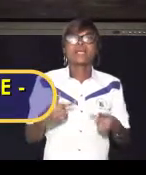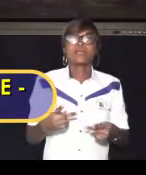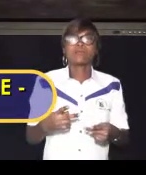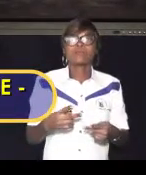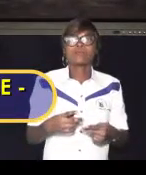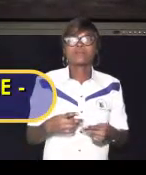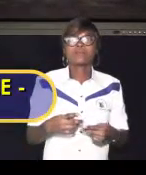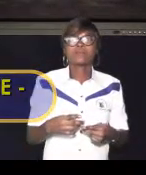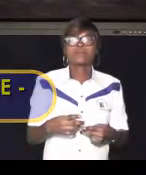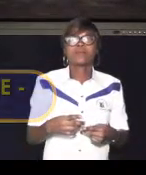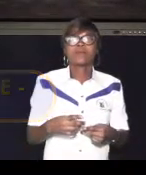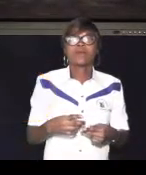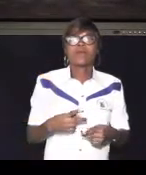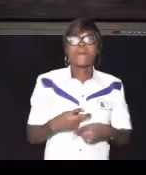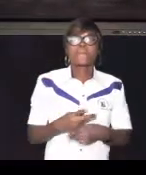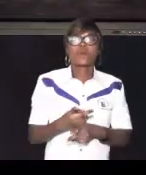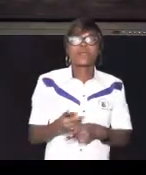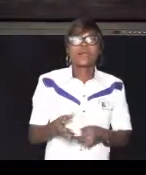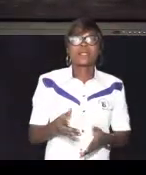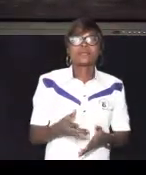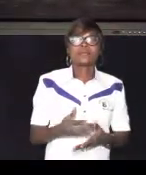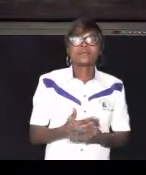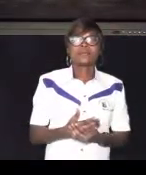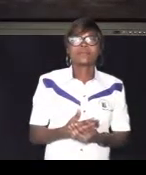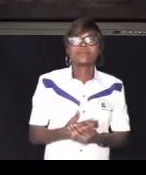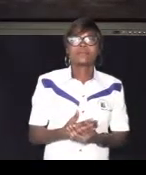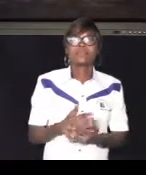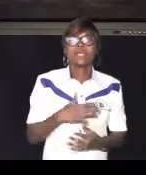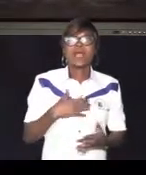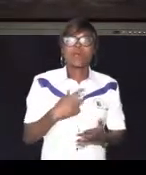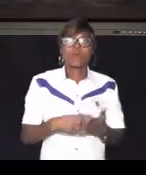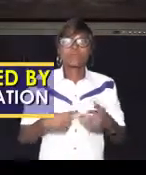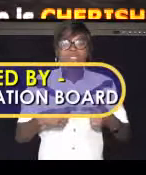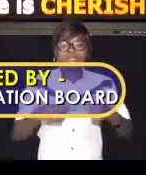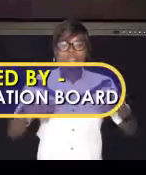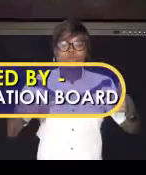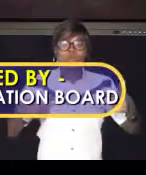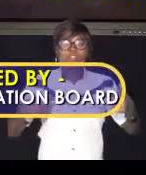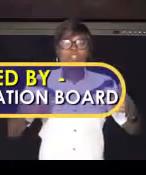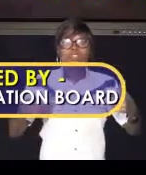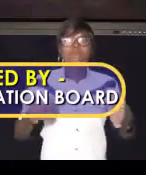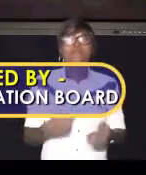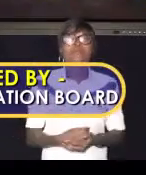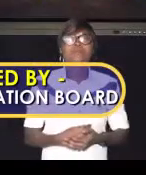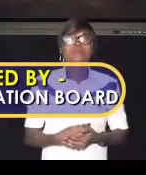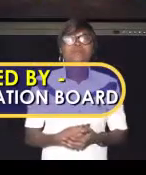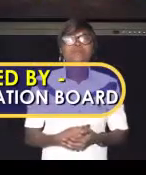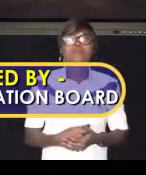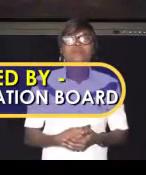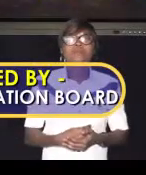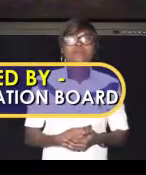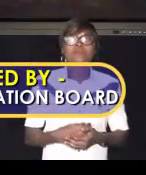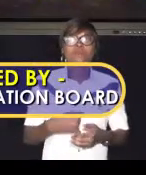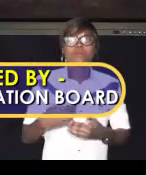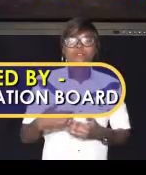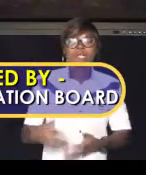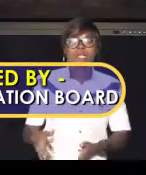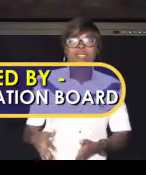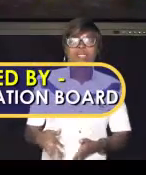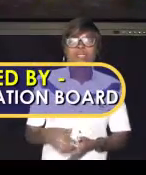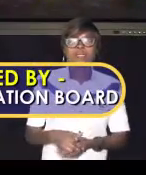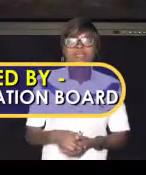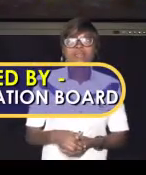Neglect means fail to care for properly. And what is the antonym or the opposite